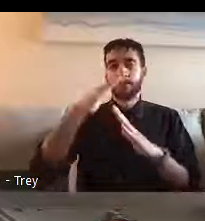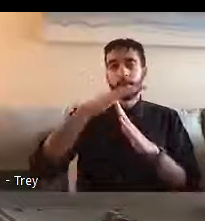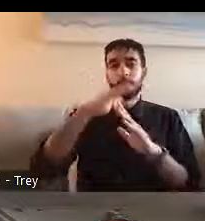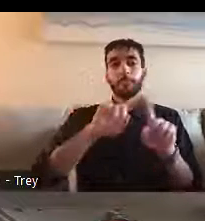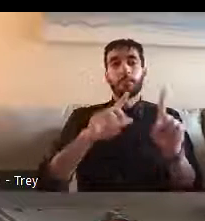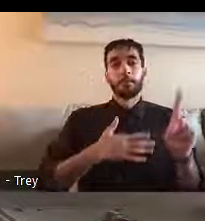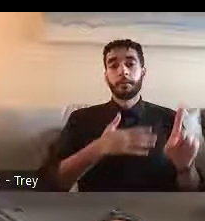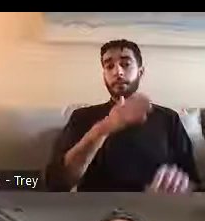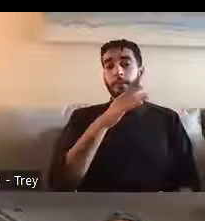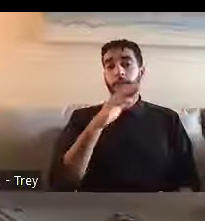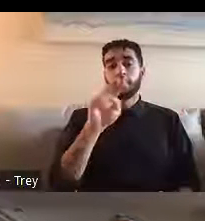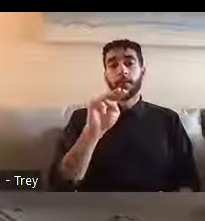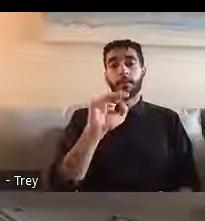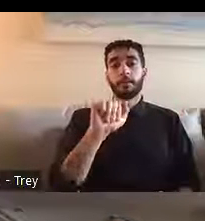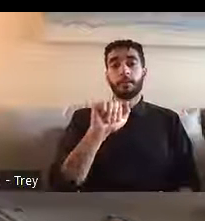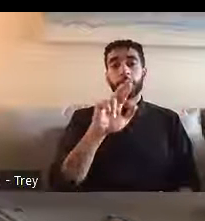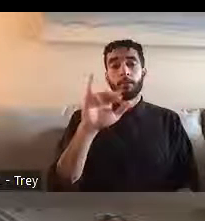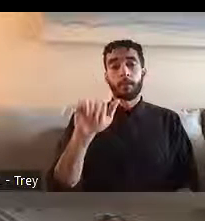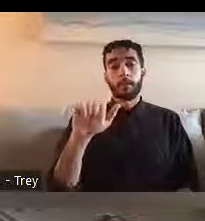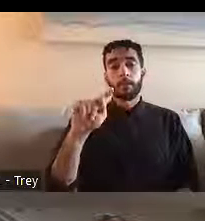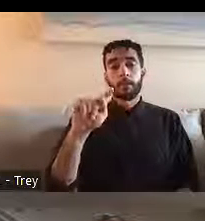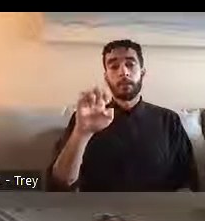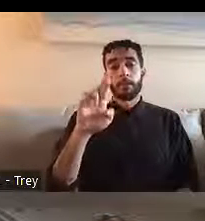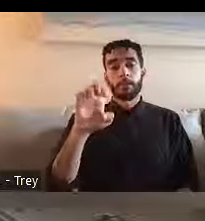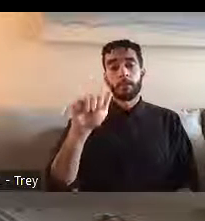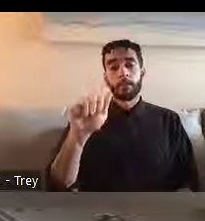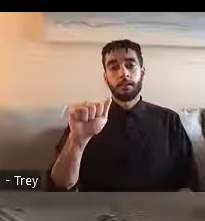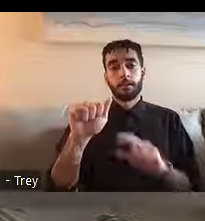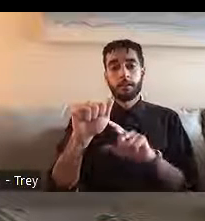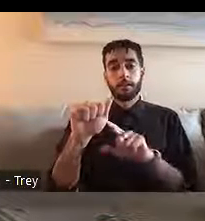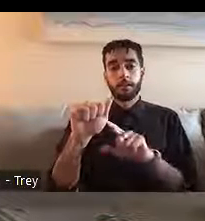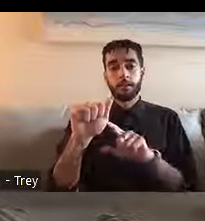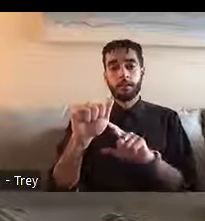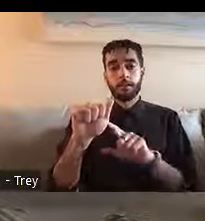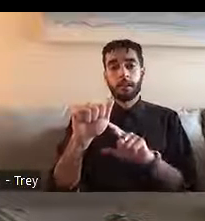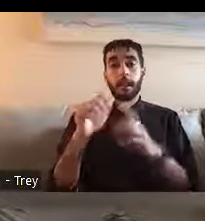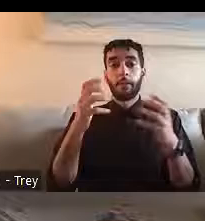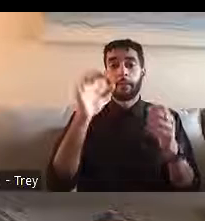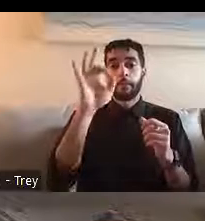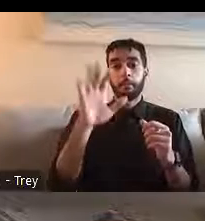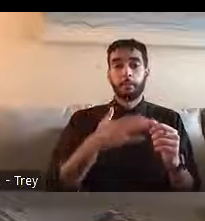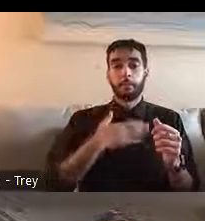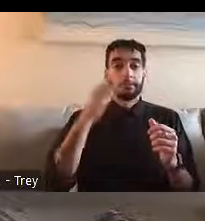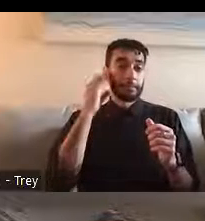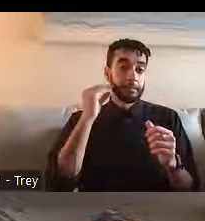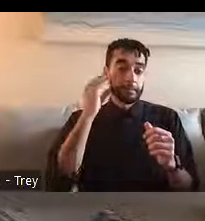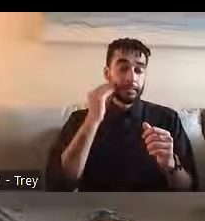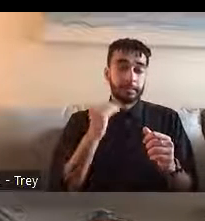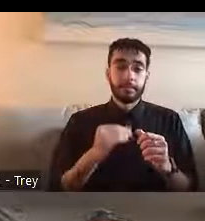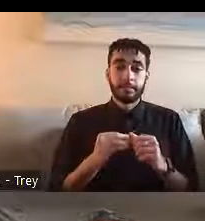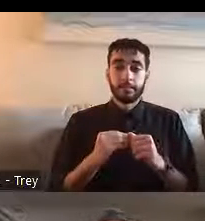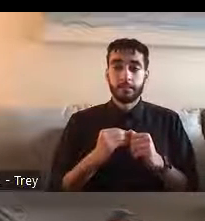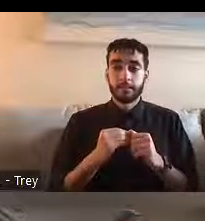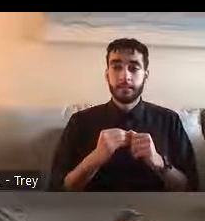mother, Teresa, you want to see something about this picture, so I can say my experience like a caregiver?